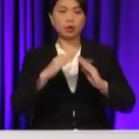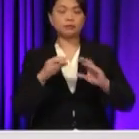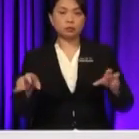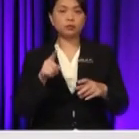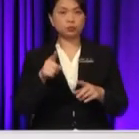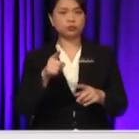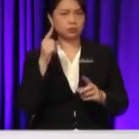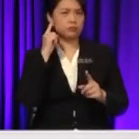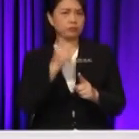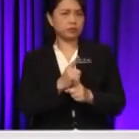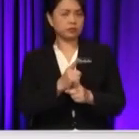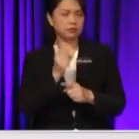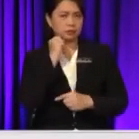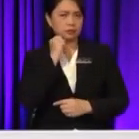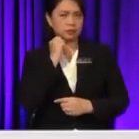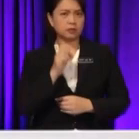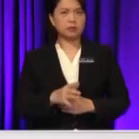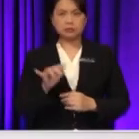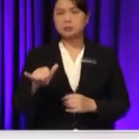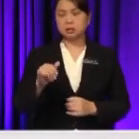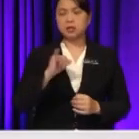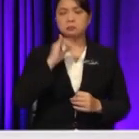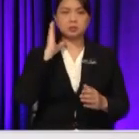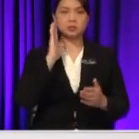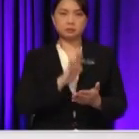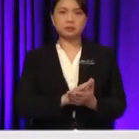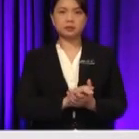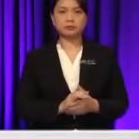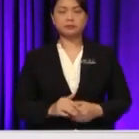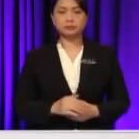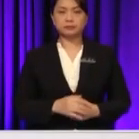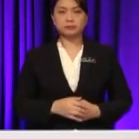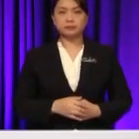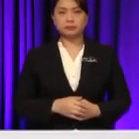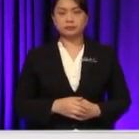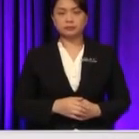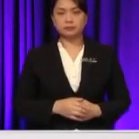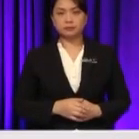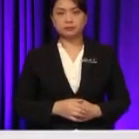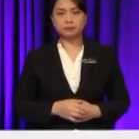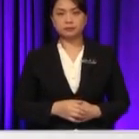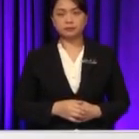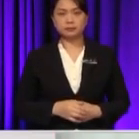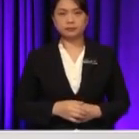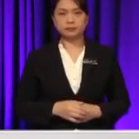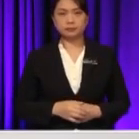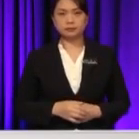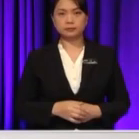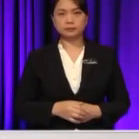Fika? Yes, I believe so as well. Okay, why don't we ask our fellow student? Can I have a volunteer? Do you guys agree or